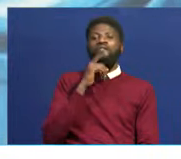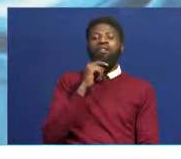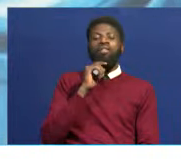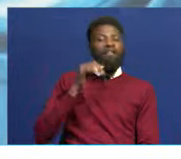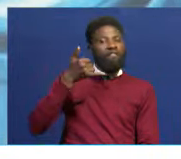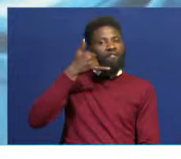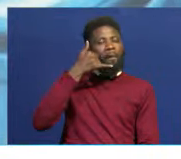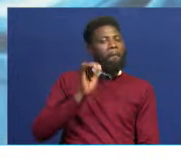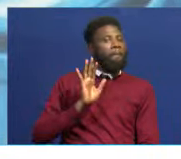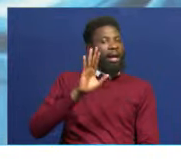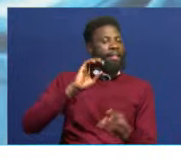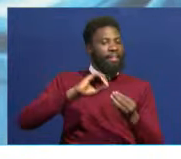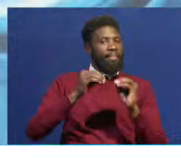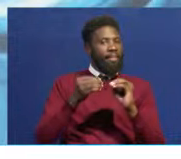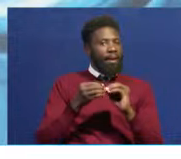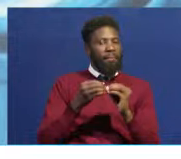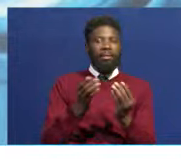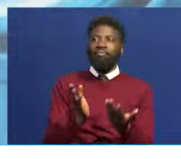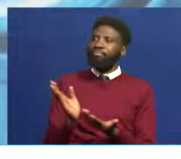is